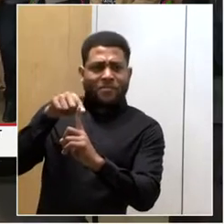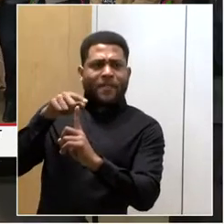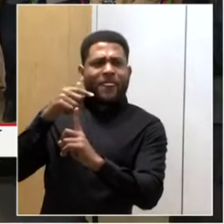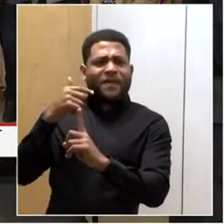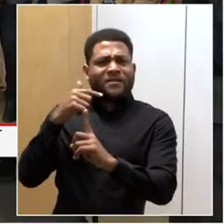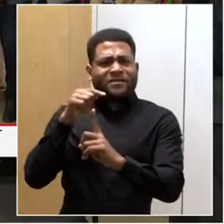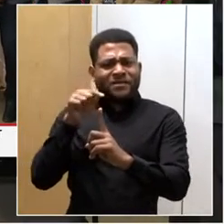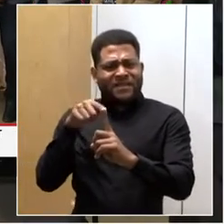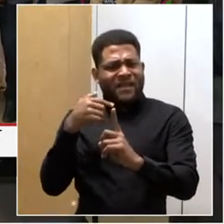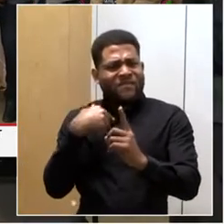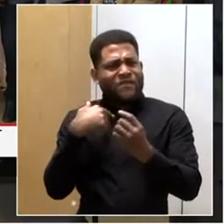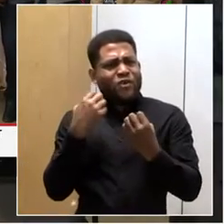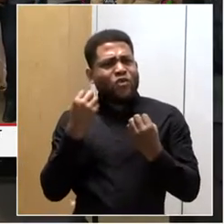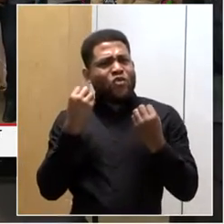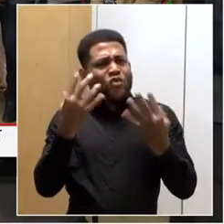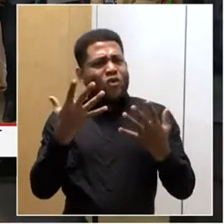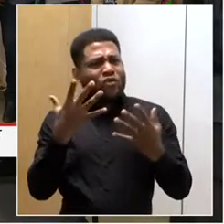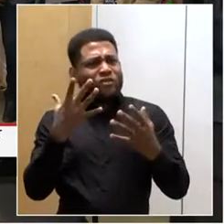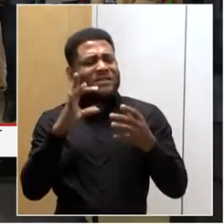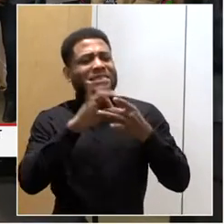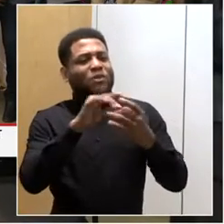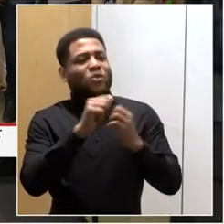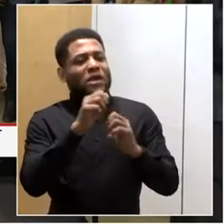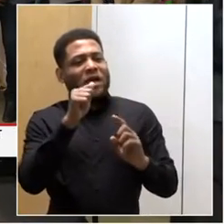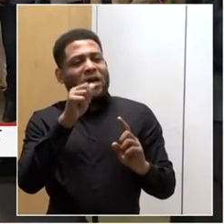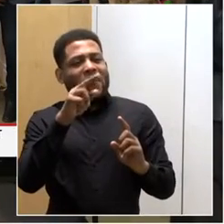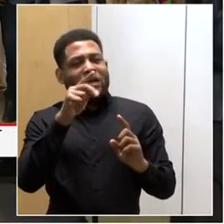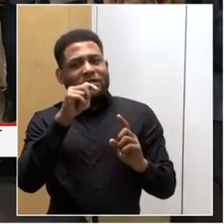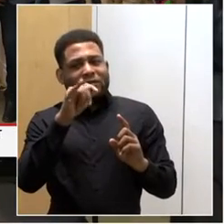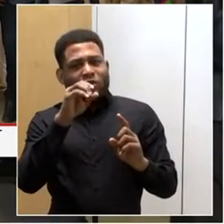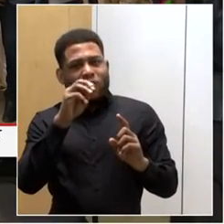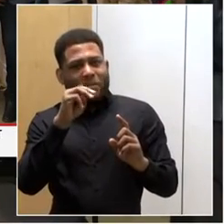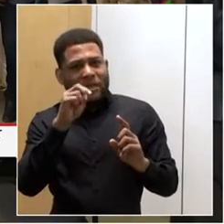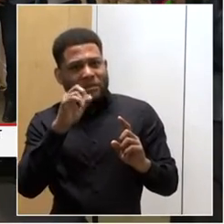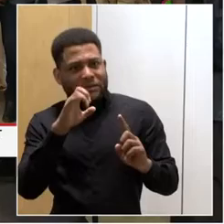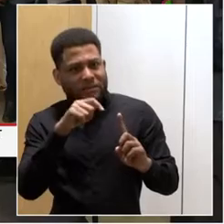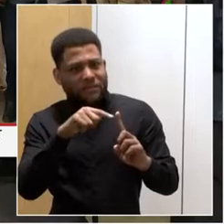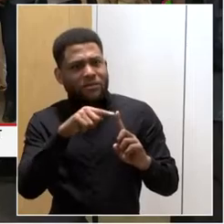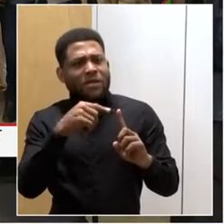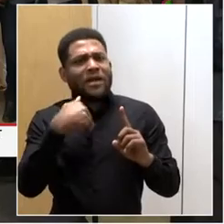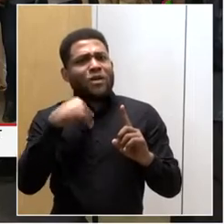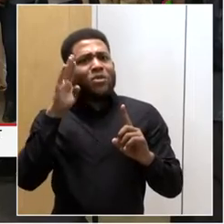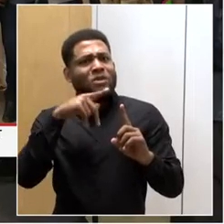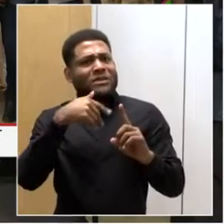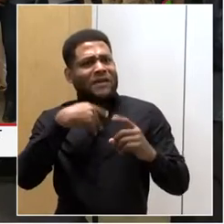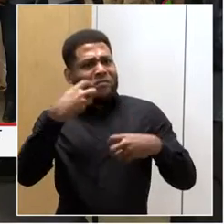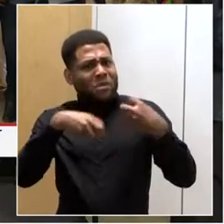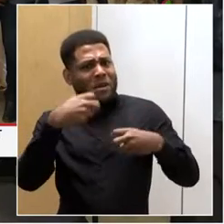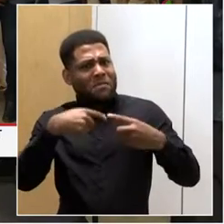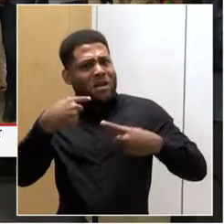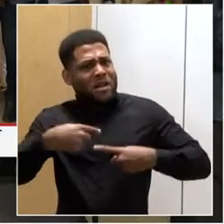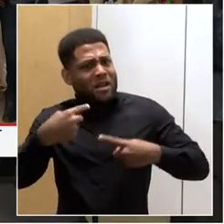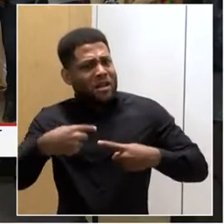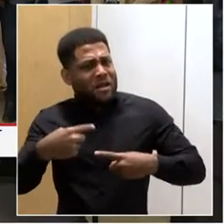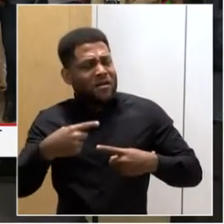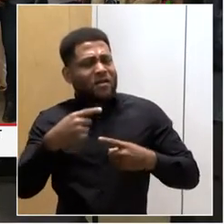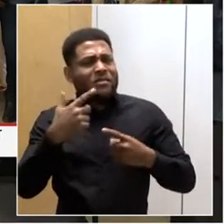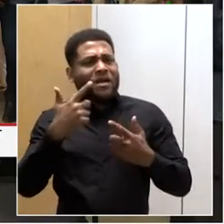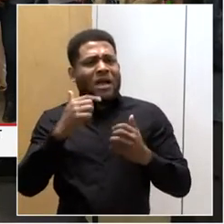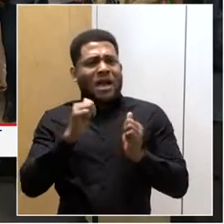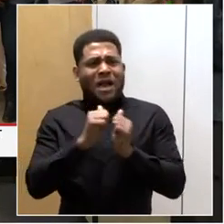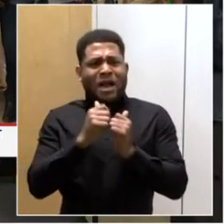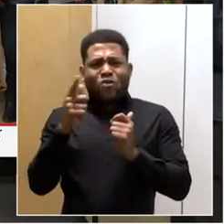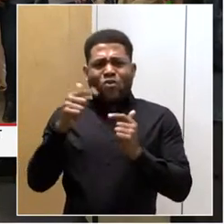had with their C of O, and and how you're going to avoid that happening for Fringe and Art All